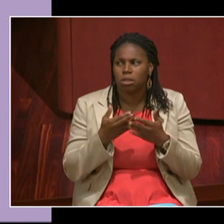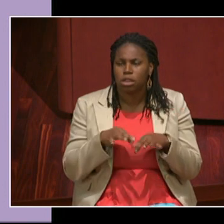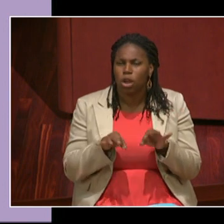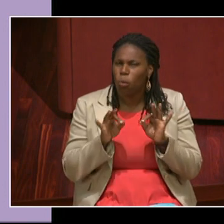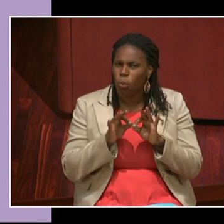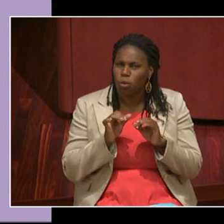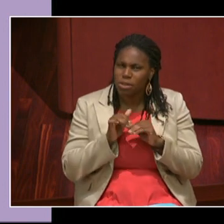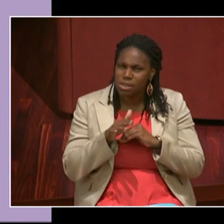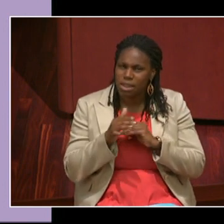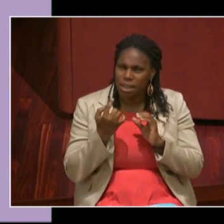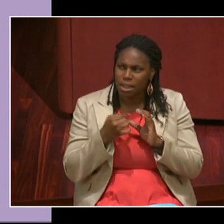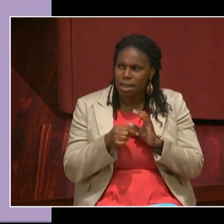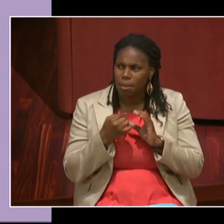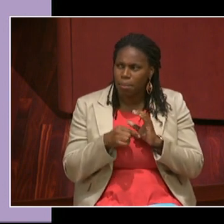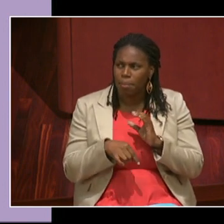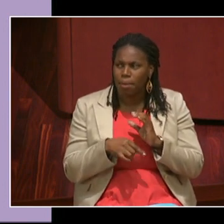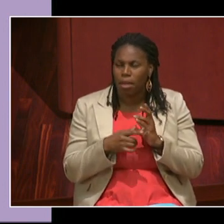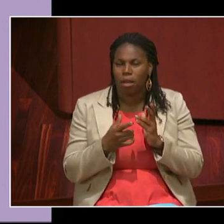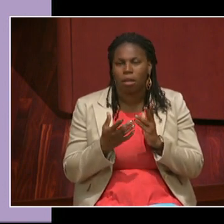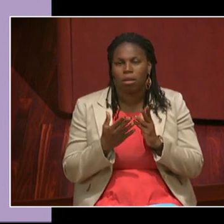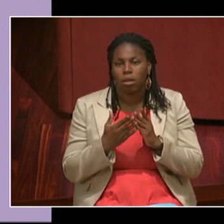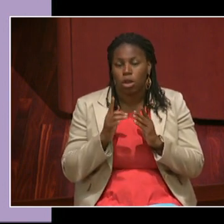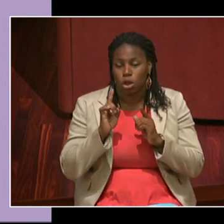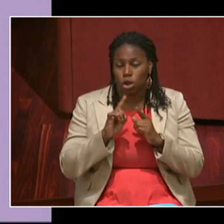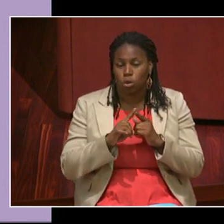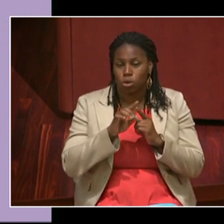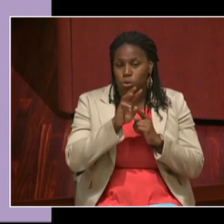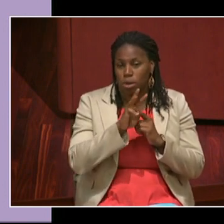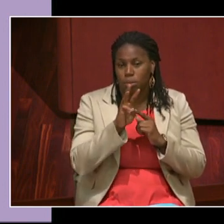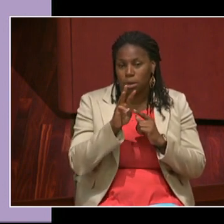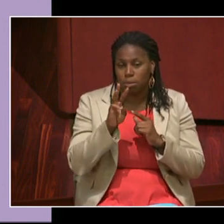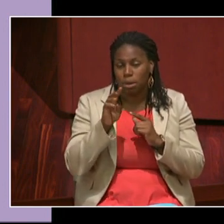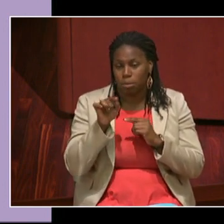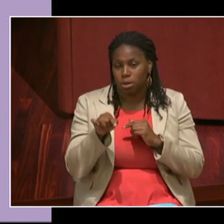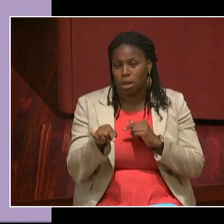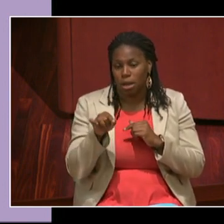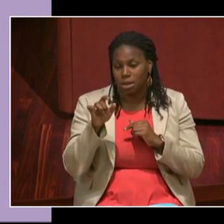email about. If you go to our main website, which is